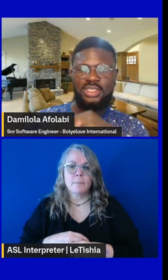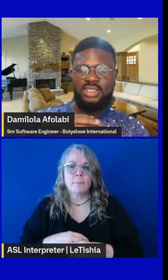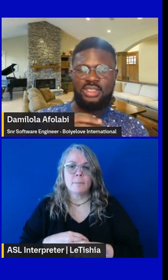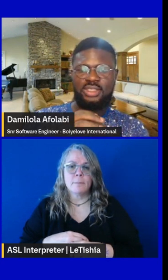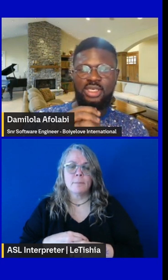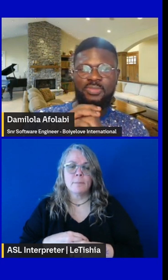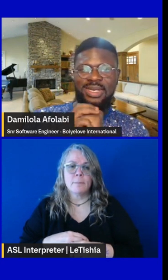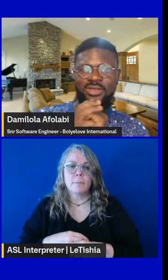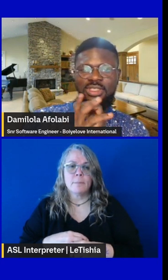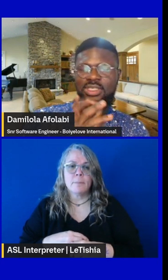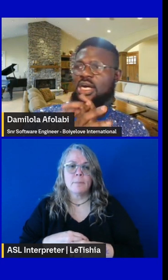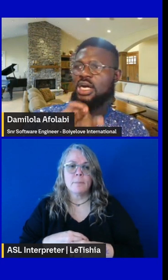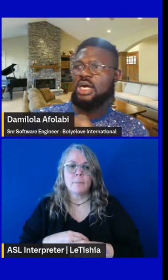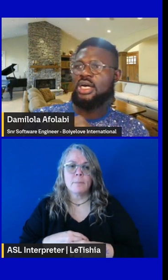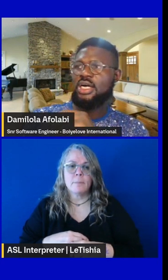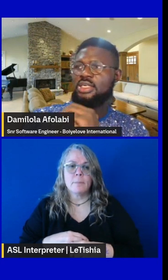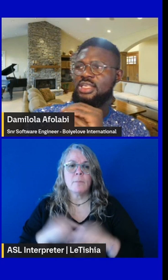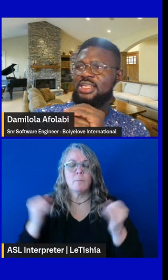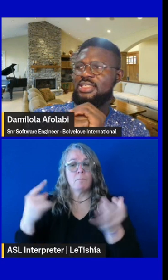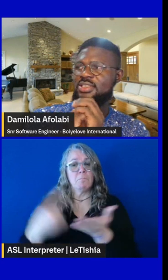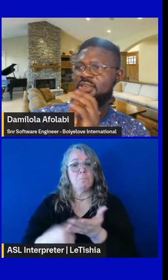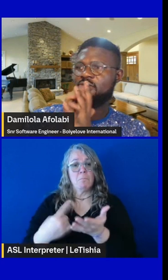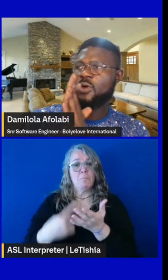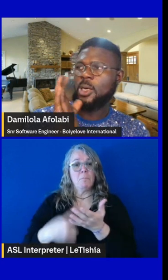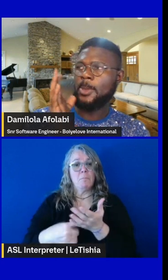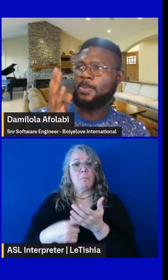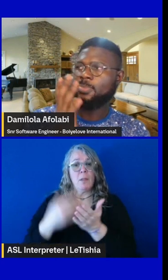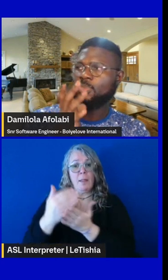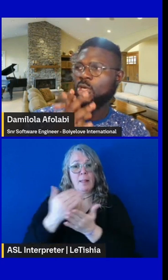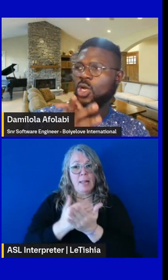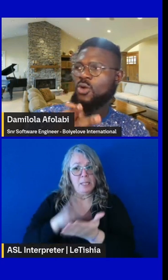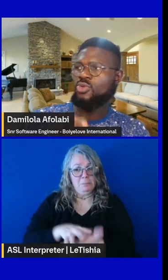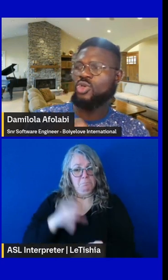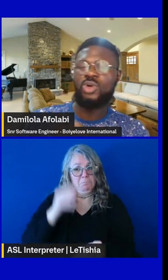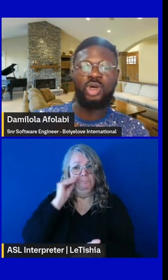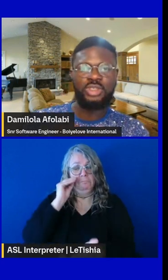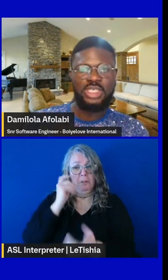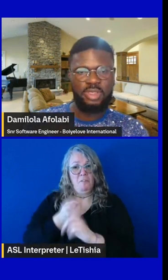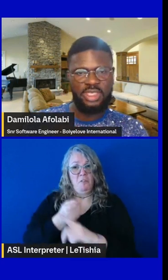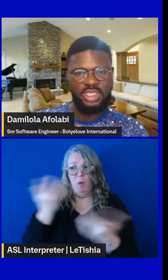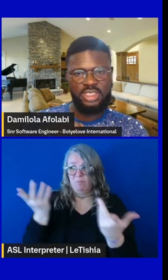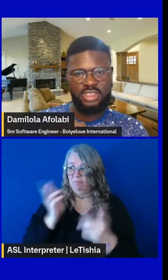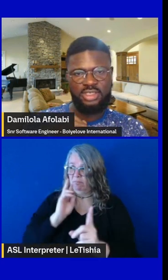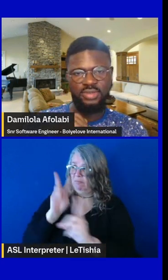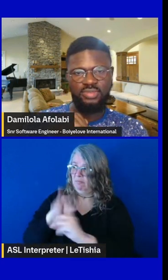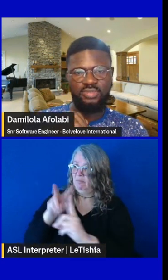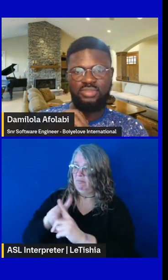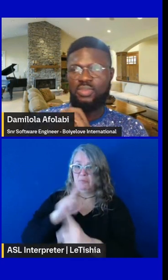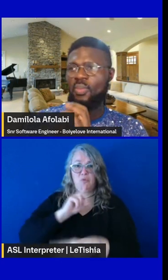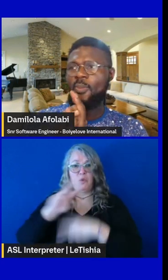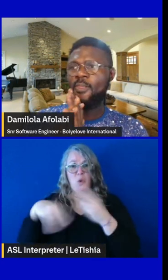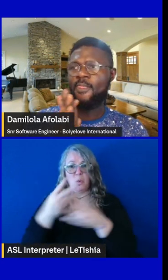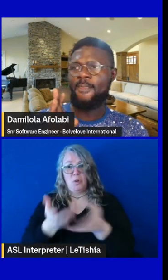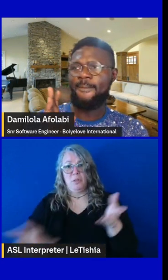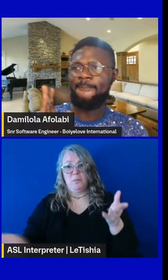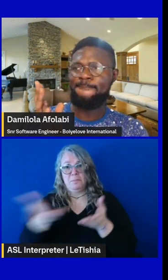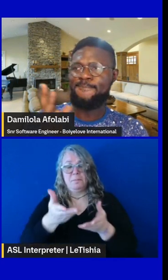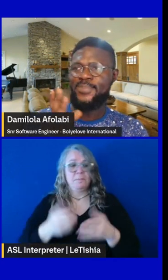So let's talk about the lessons learned from real-world implementations